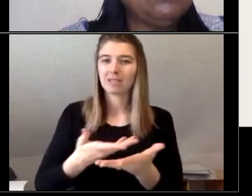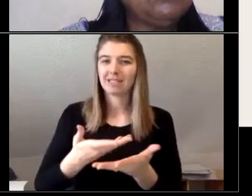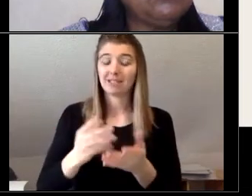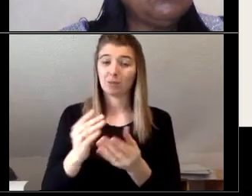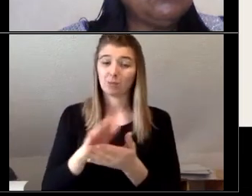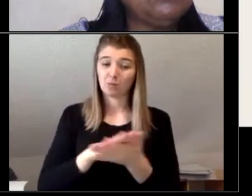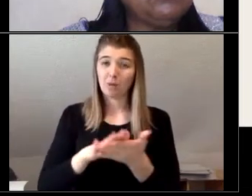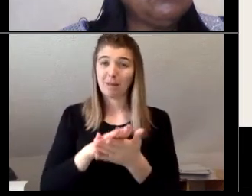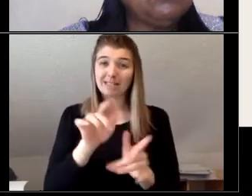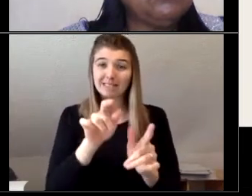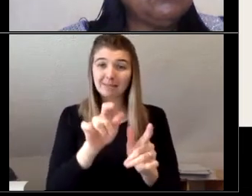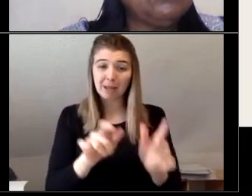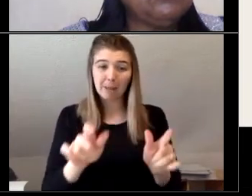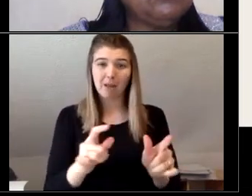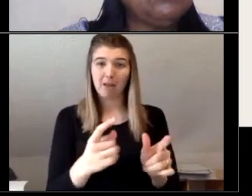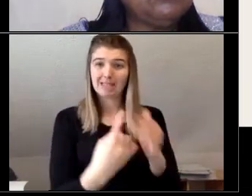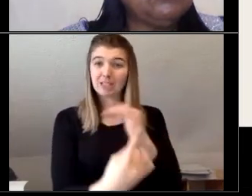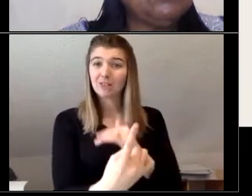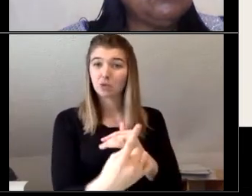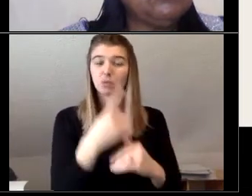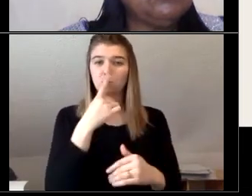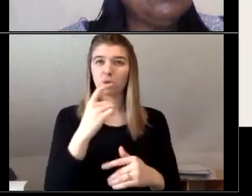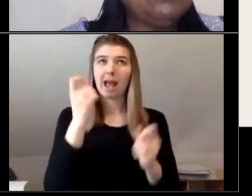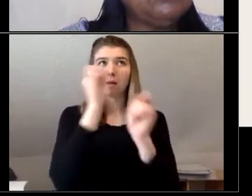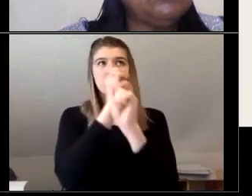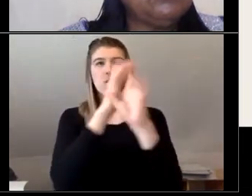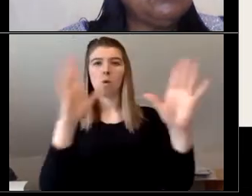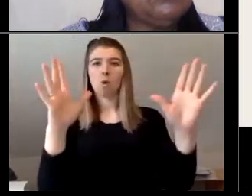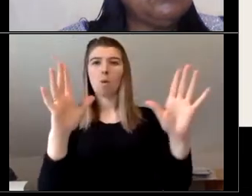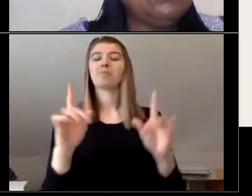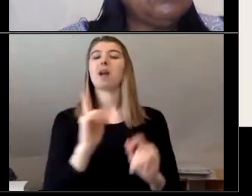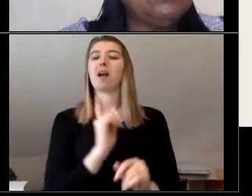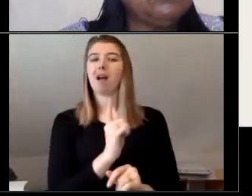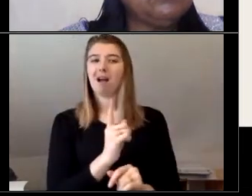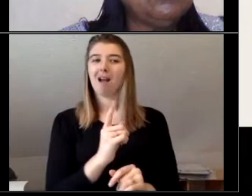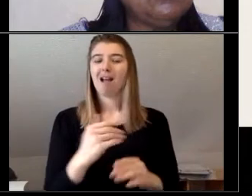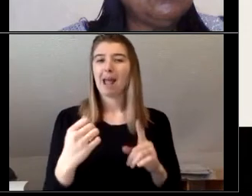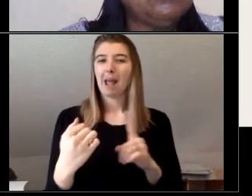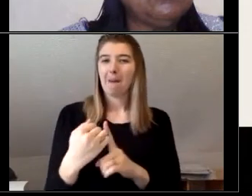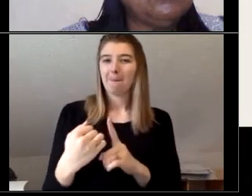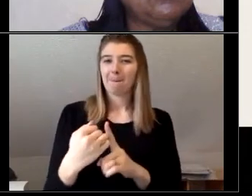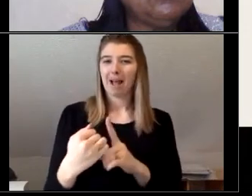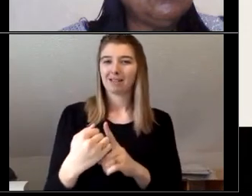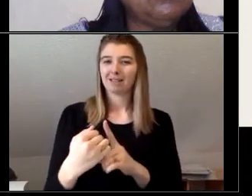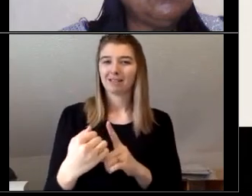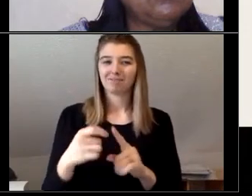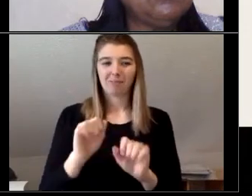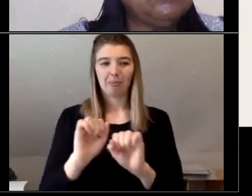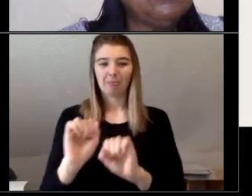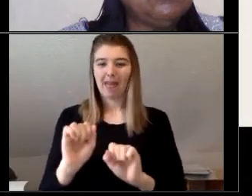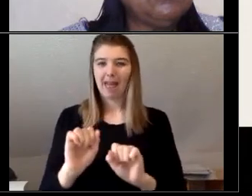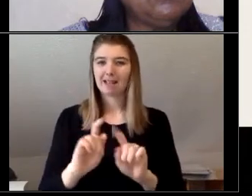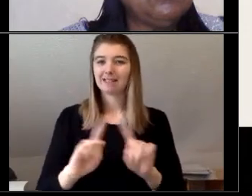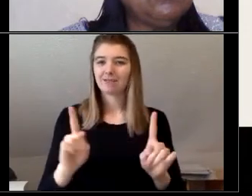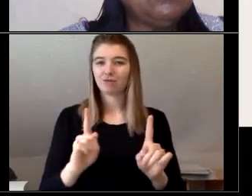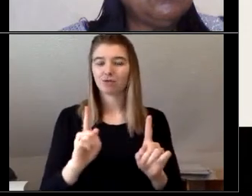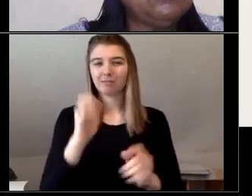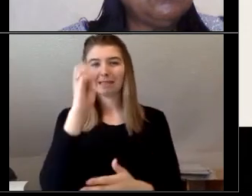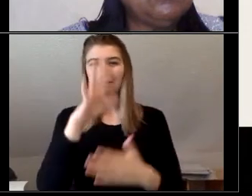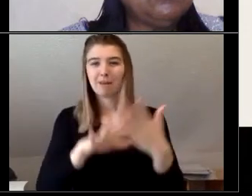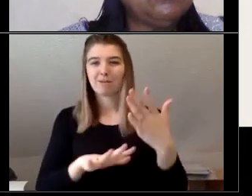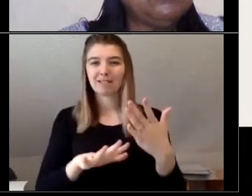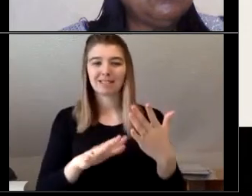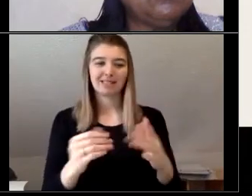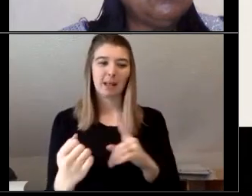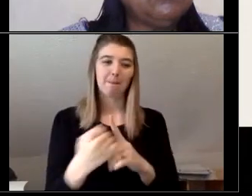pressures and understand the impacts of those on career and on research. And then I think also making sure that the focus is not